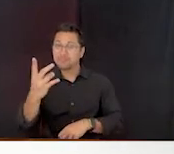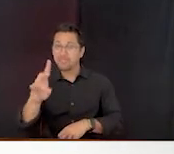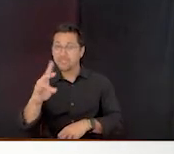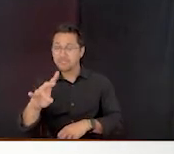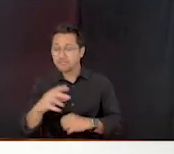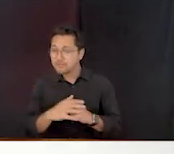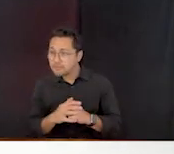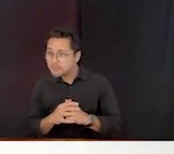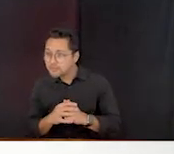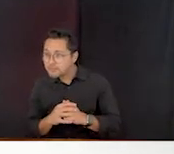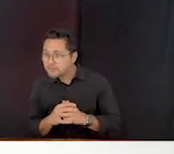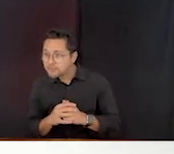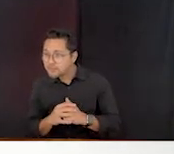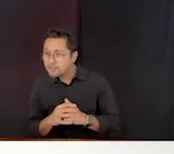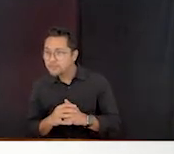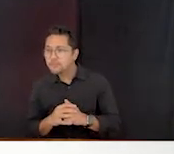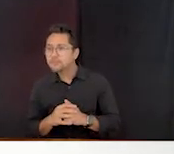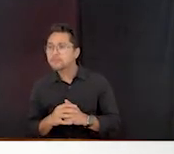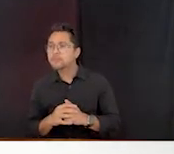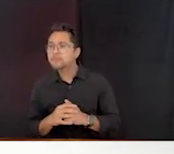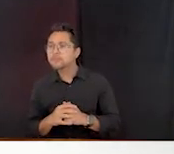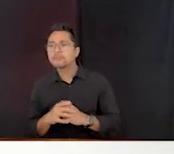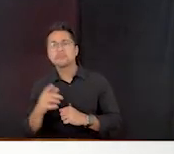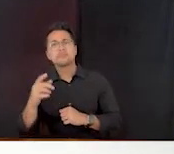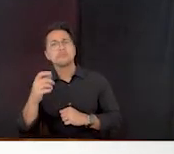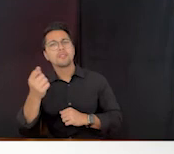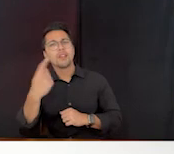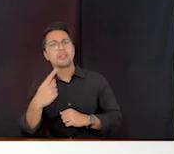Mira, they're asking what our conditions are.